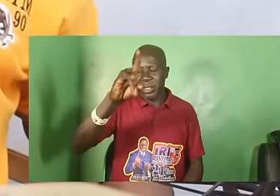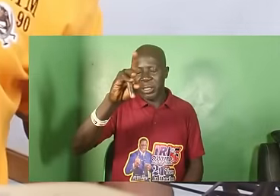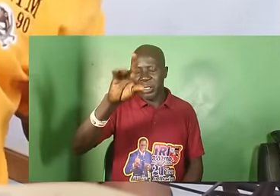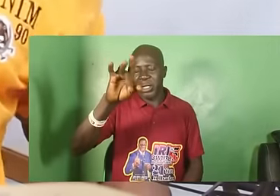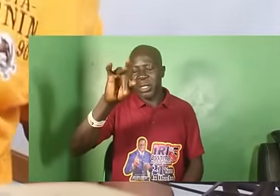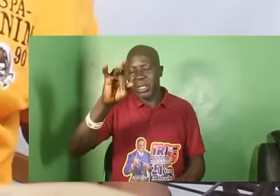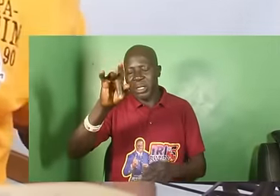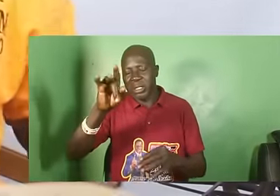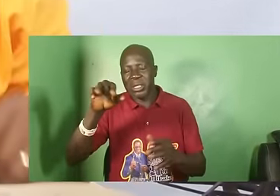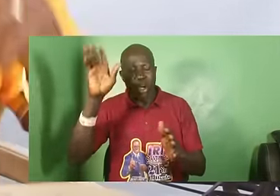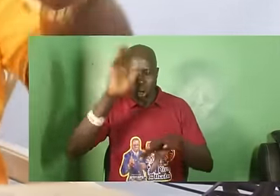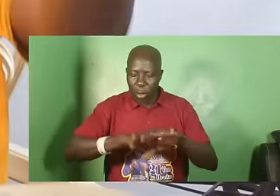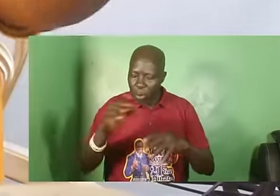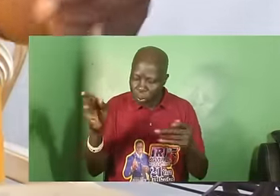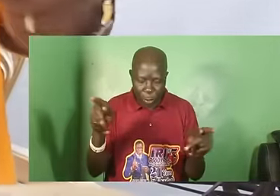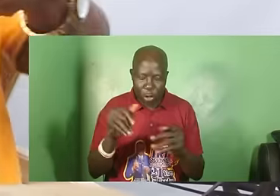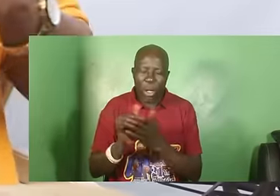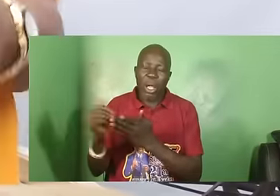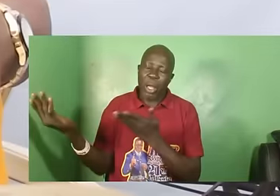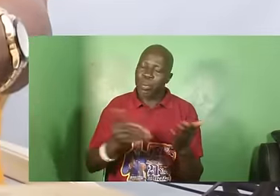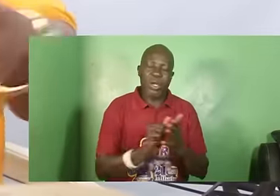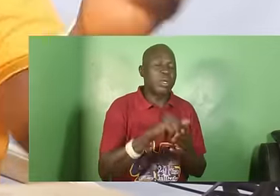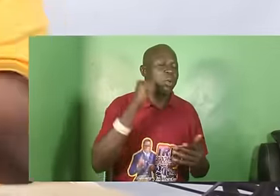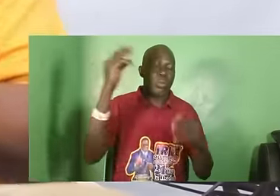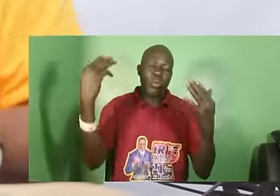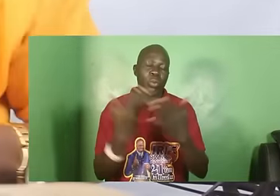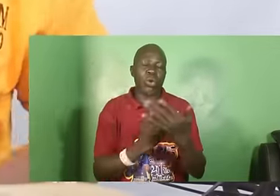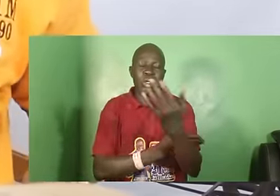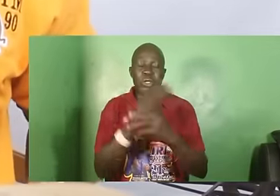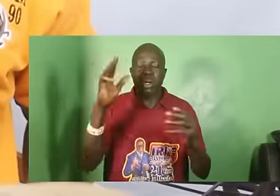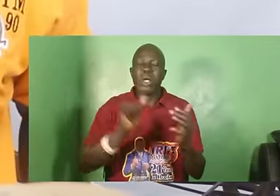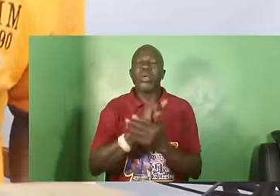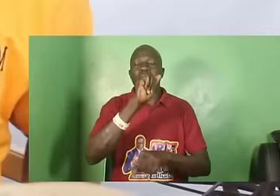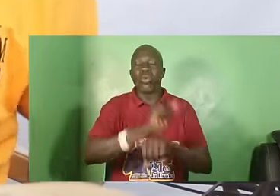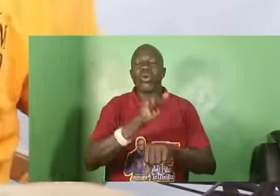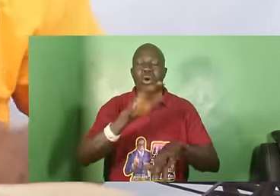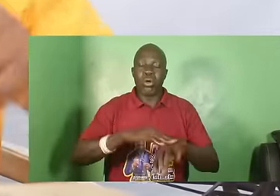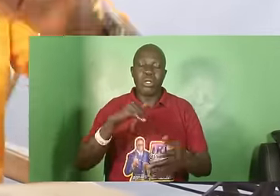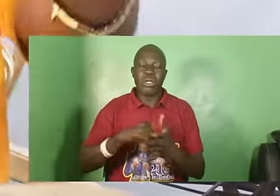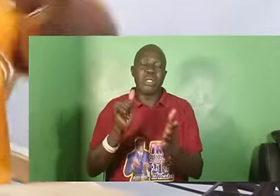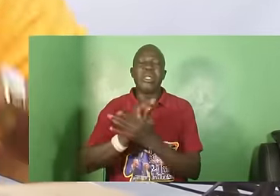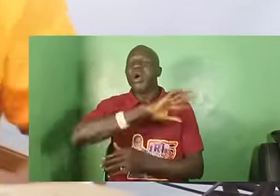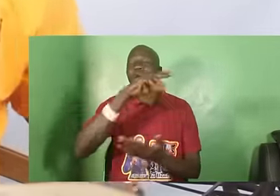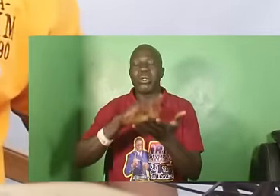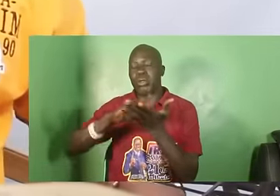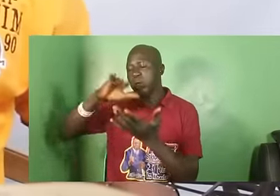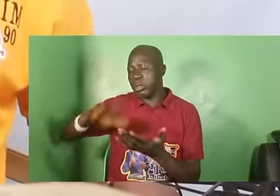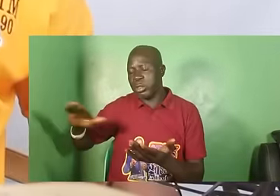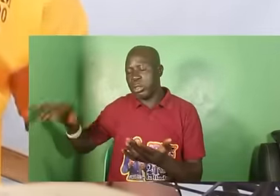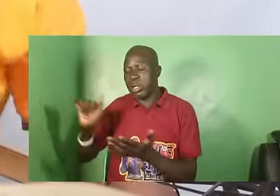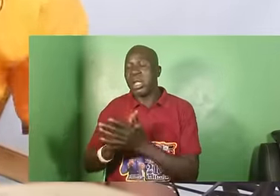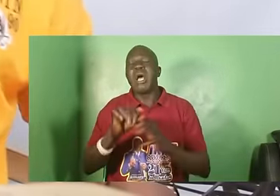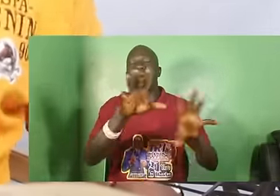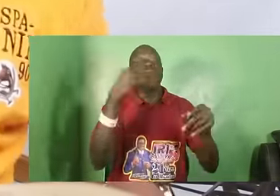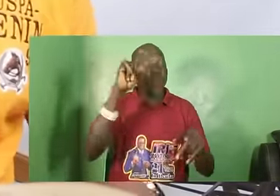Never cast only picture here. That one is really that photo. Bring it to the money you promise. She shall not hear. And your monogo. And when